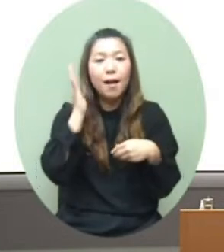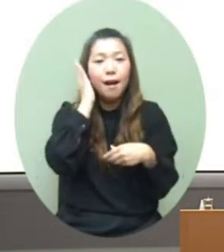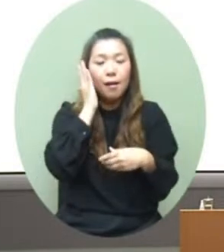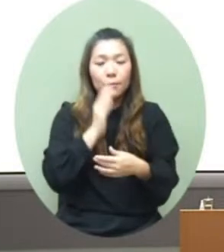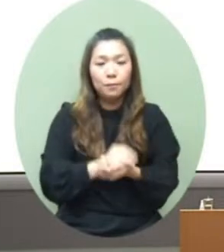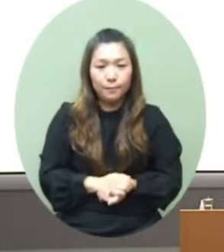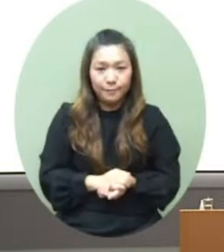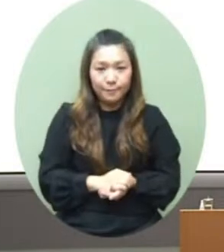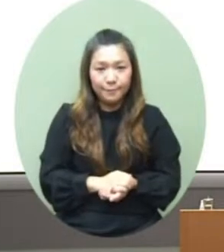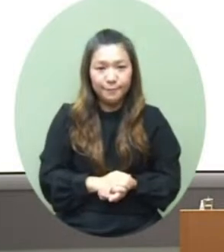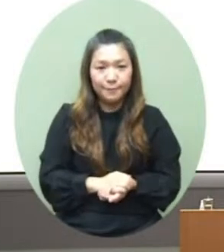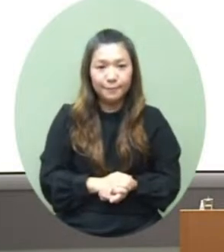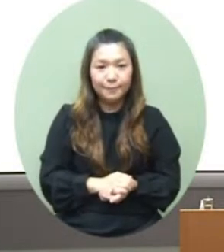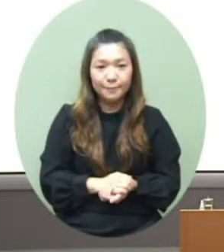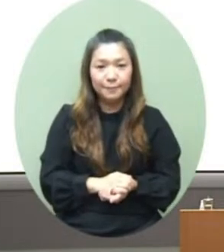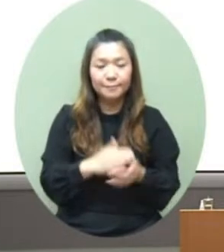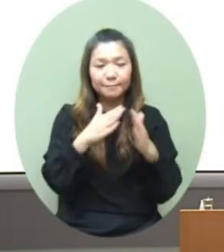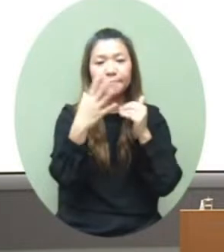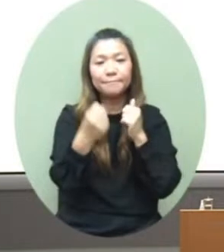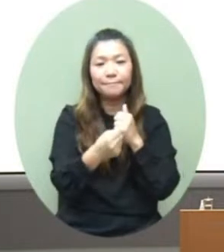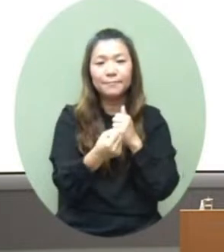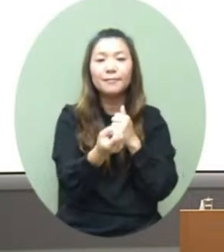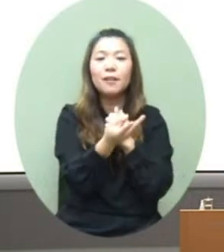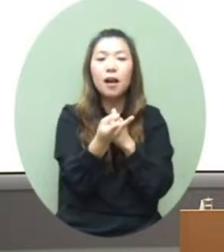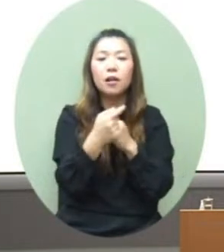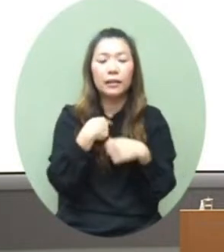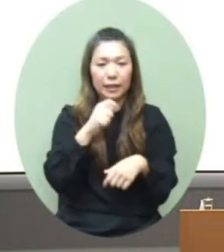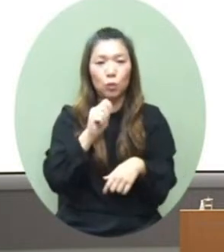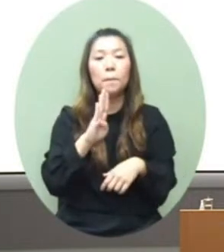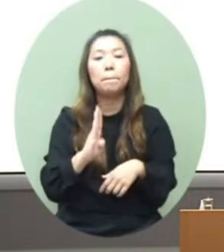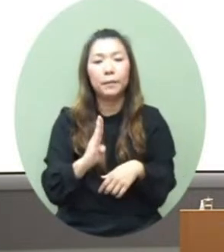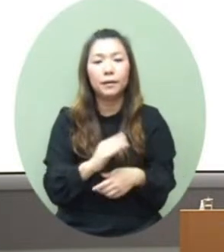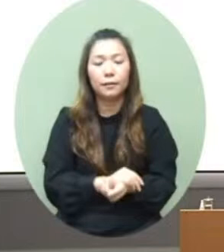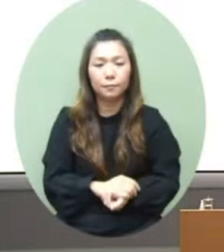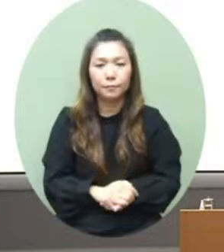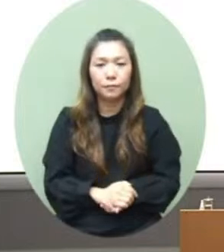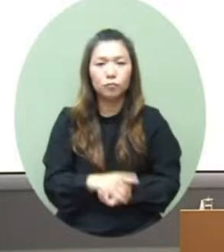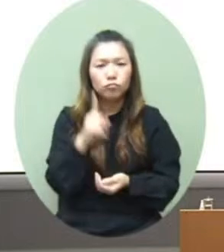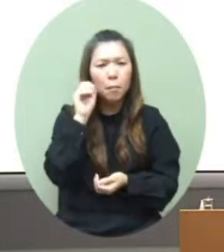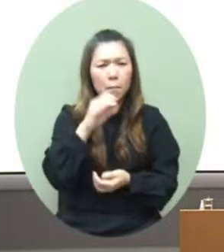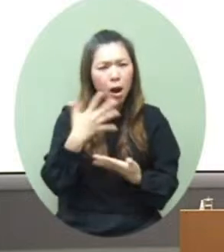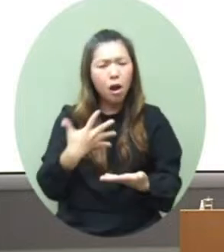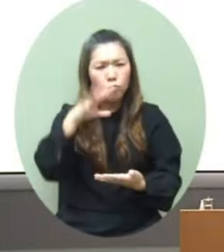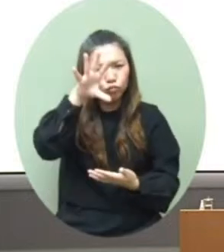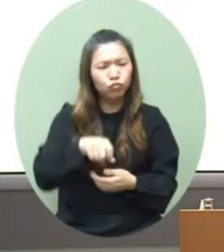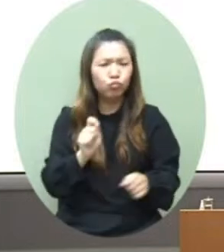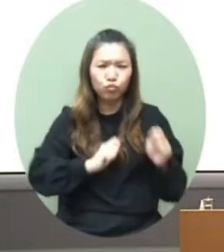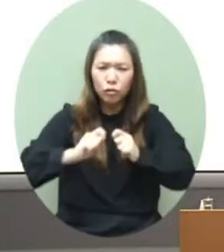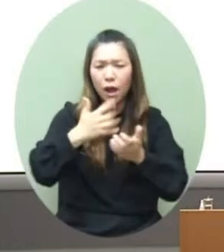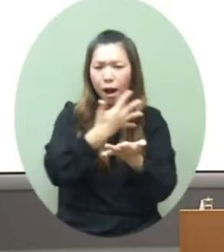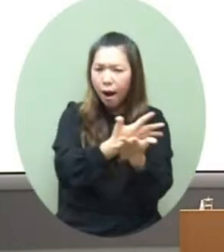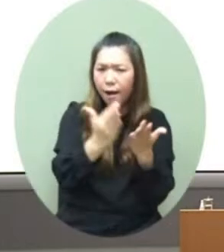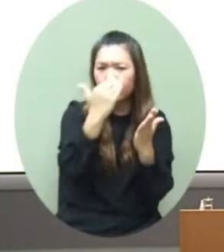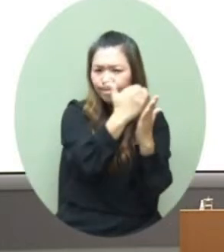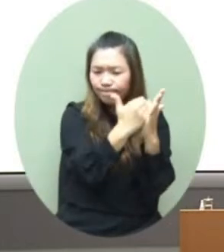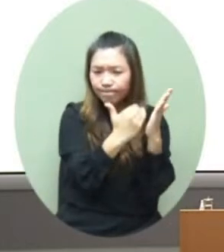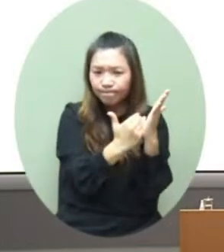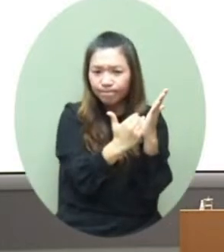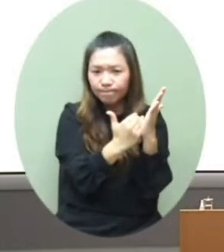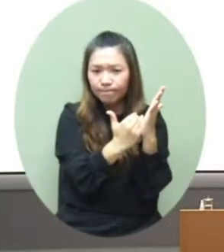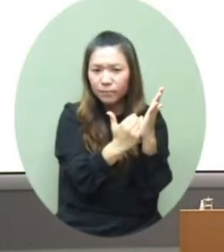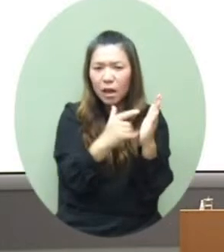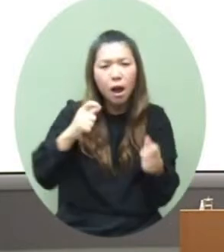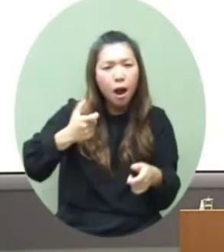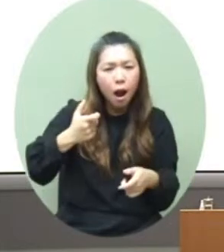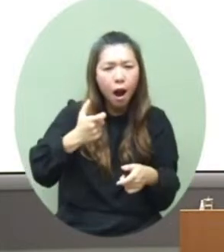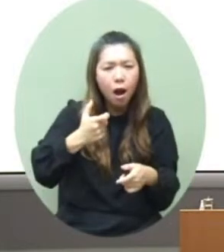On the last row, this reporter in a blue suit. I'm from TVB. Good afternoon, FS. You have so many events